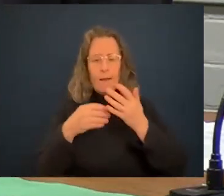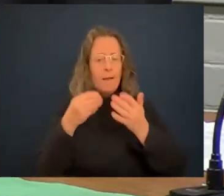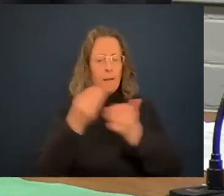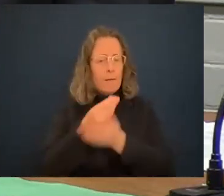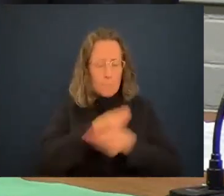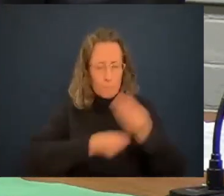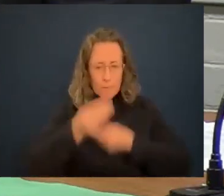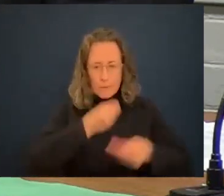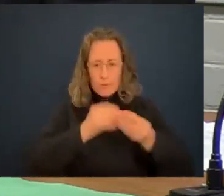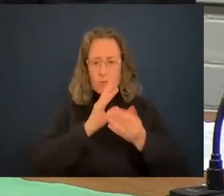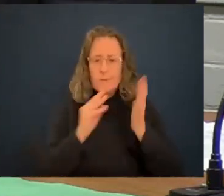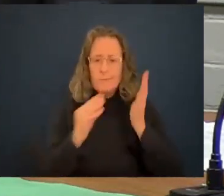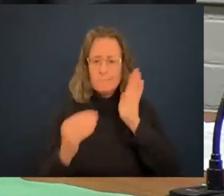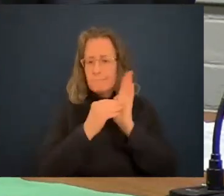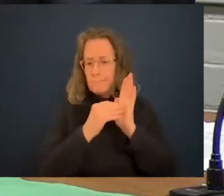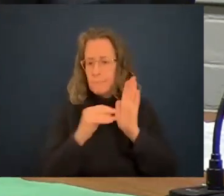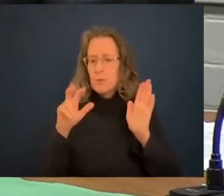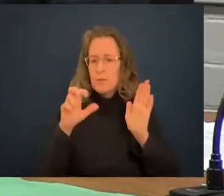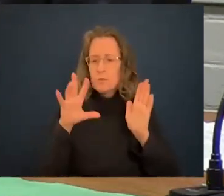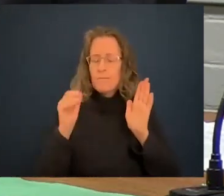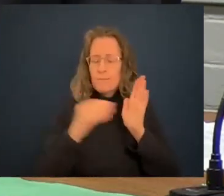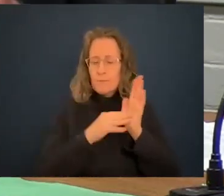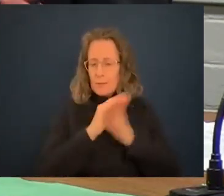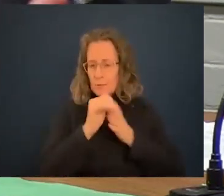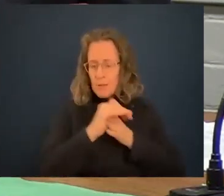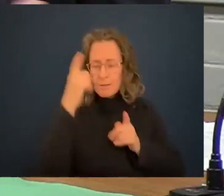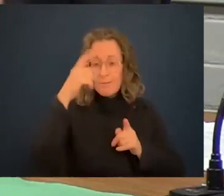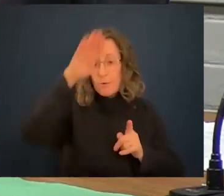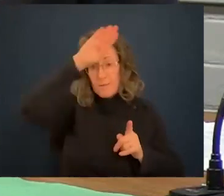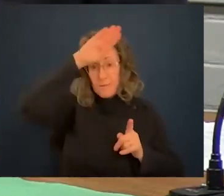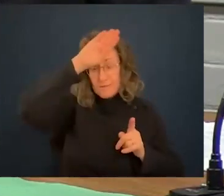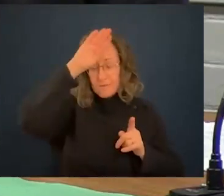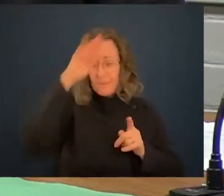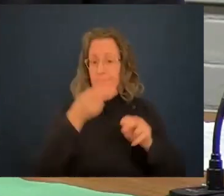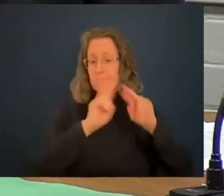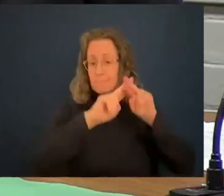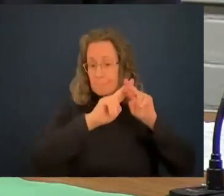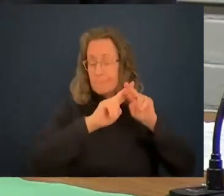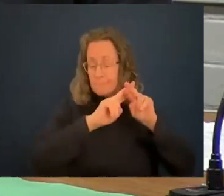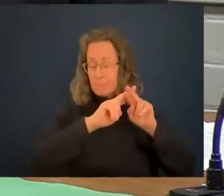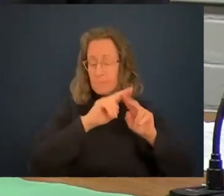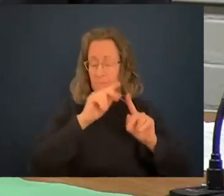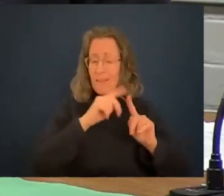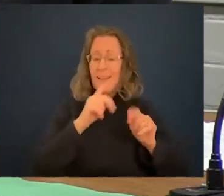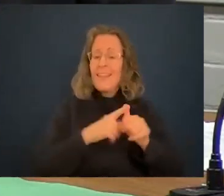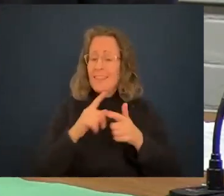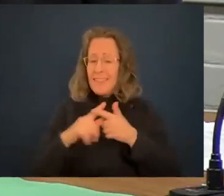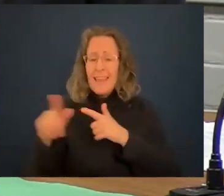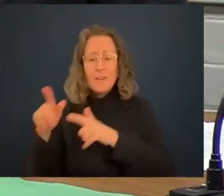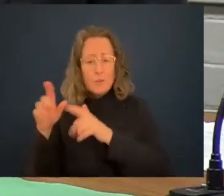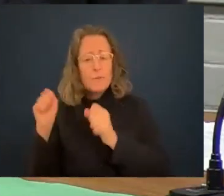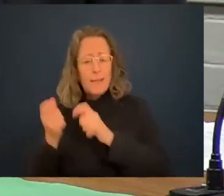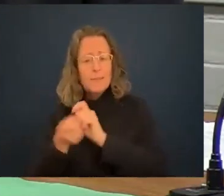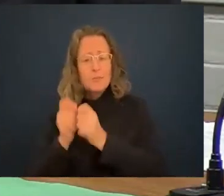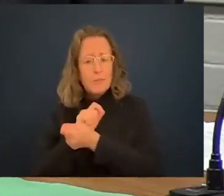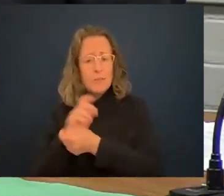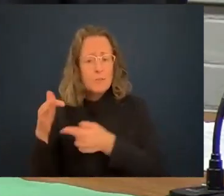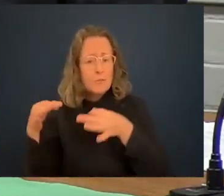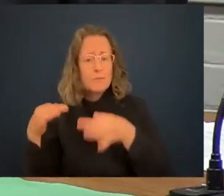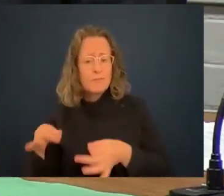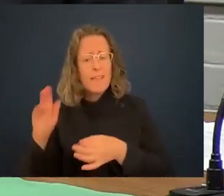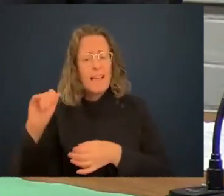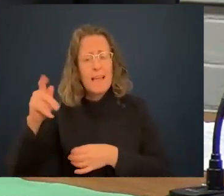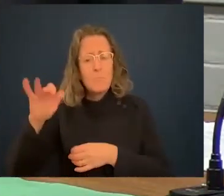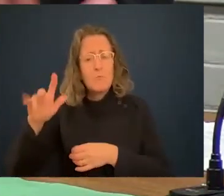needed that that was what I was trying to say earlier it would just allow this to keep moving along and we'd be able to post these positions this week